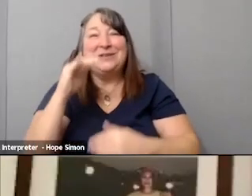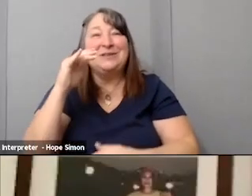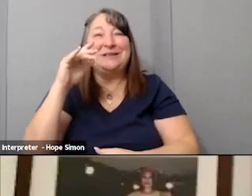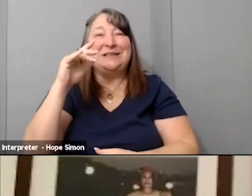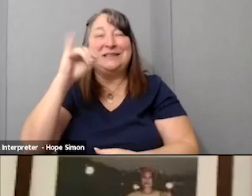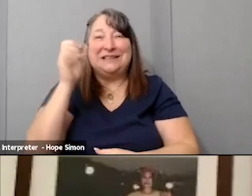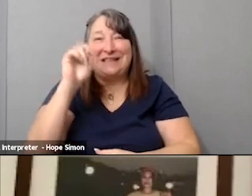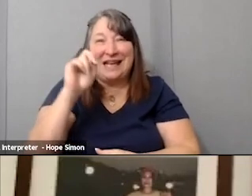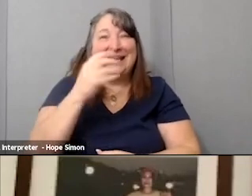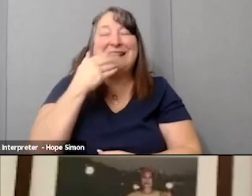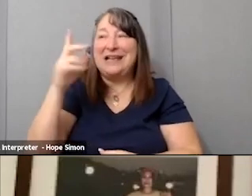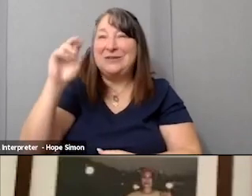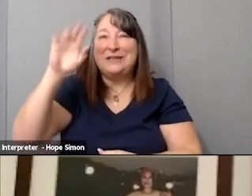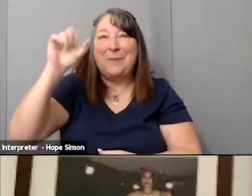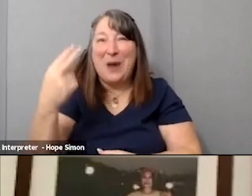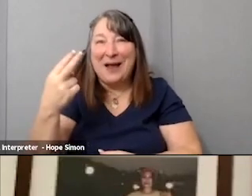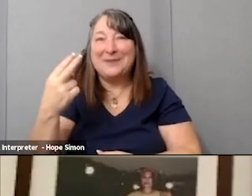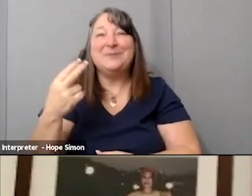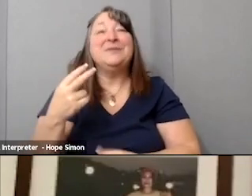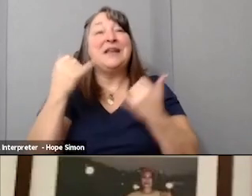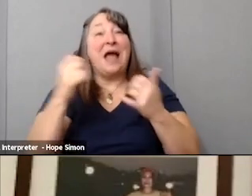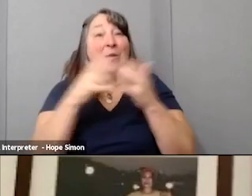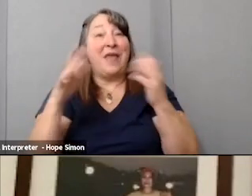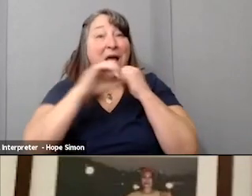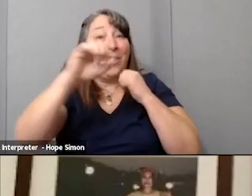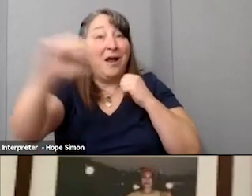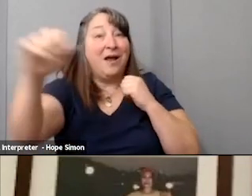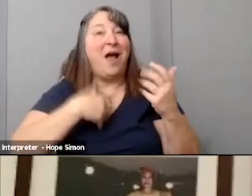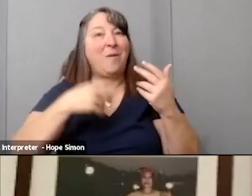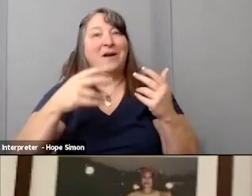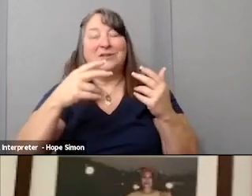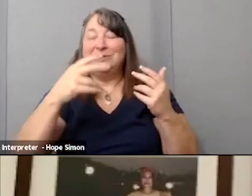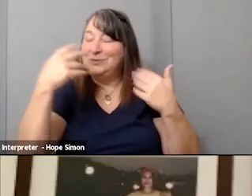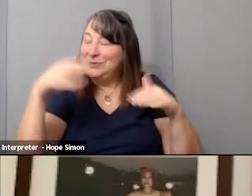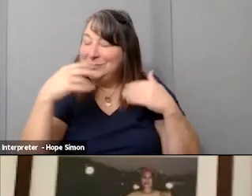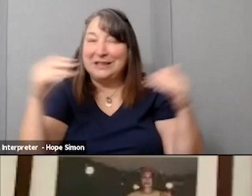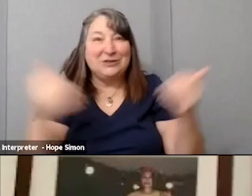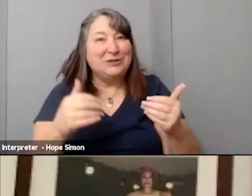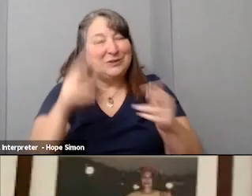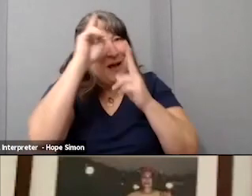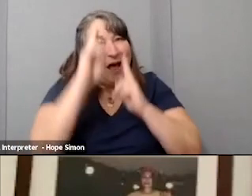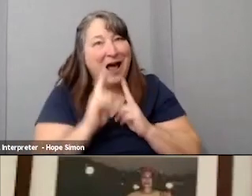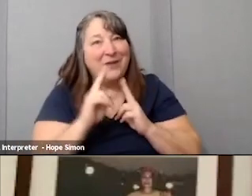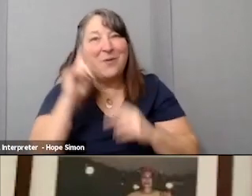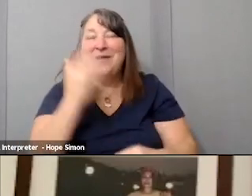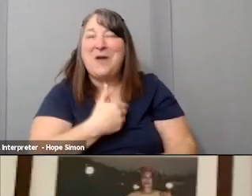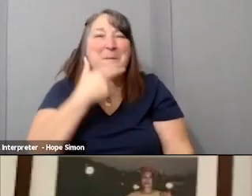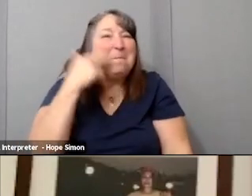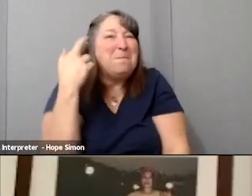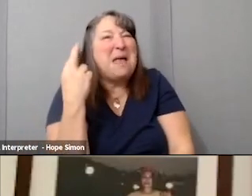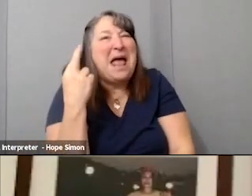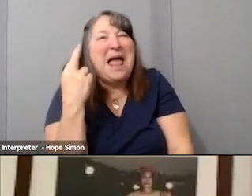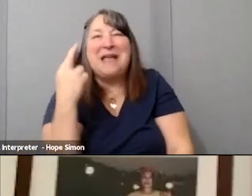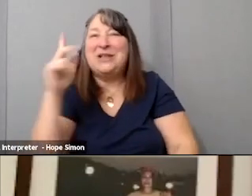Deborah. And now, without further ado, it is such an honor to introduce one of our besties, one of our